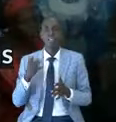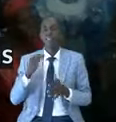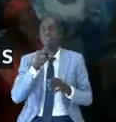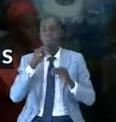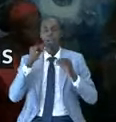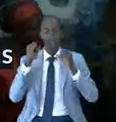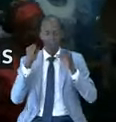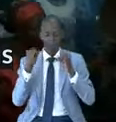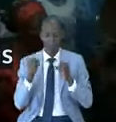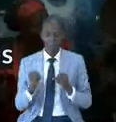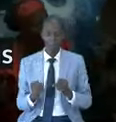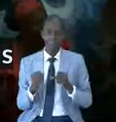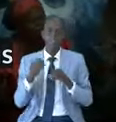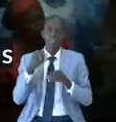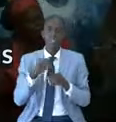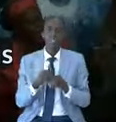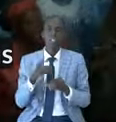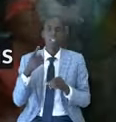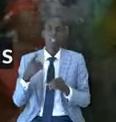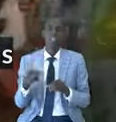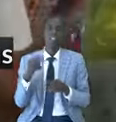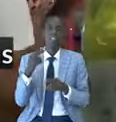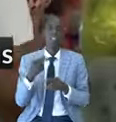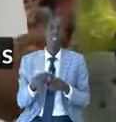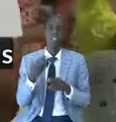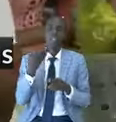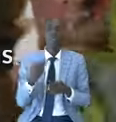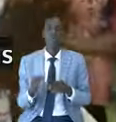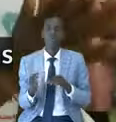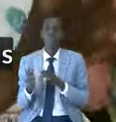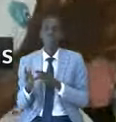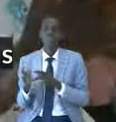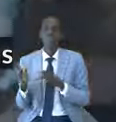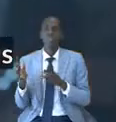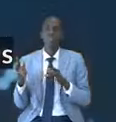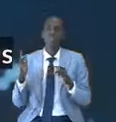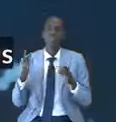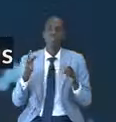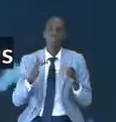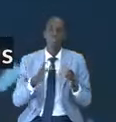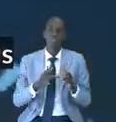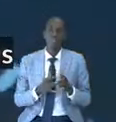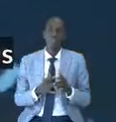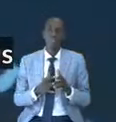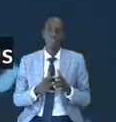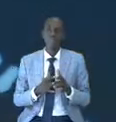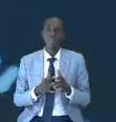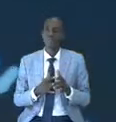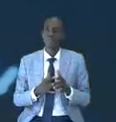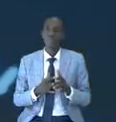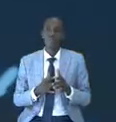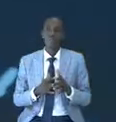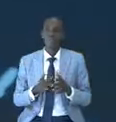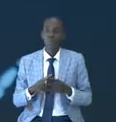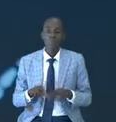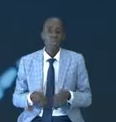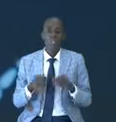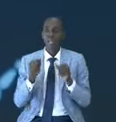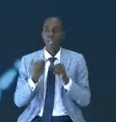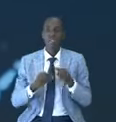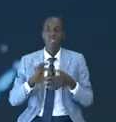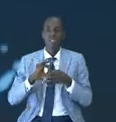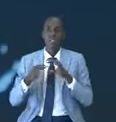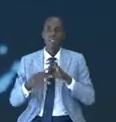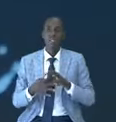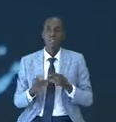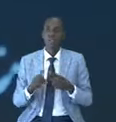is power in the name of Jesus. To break